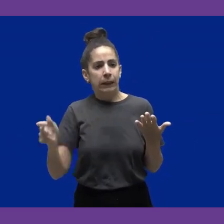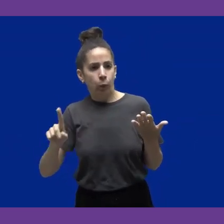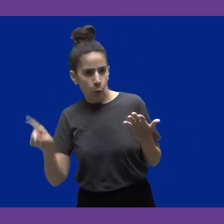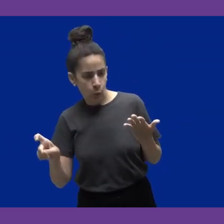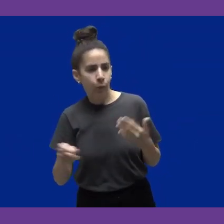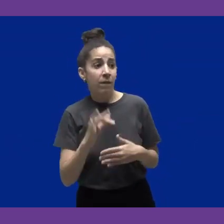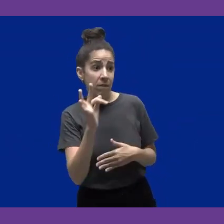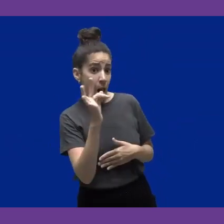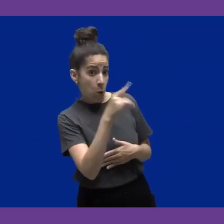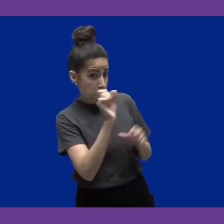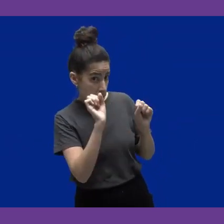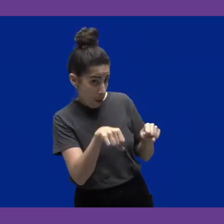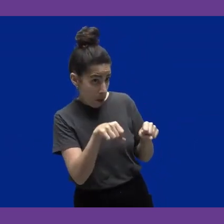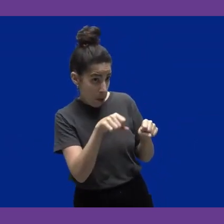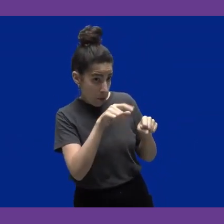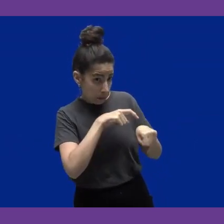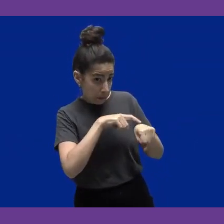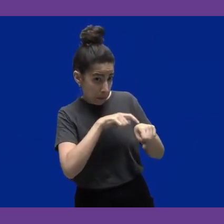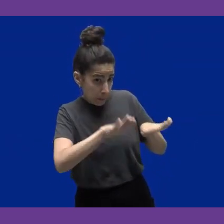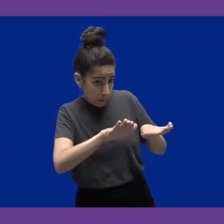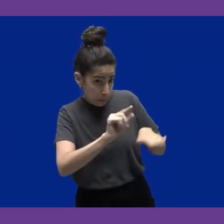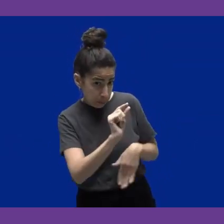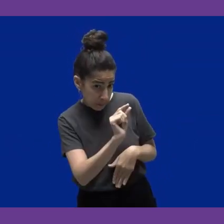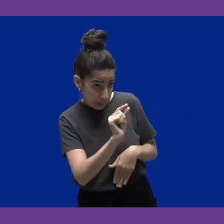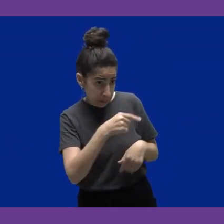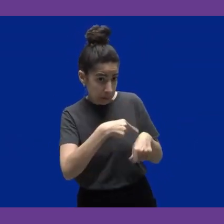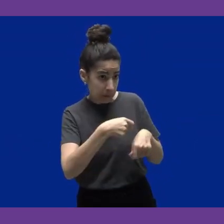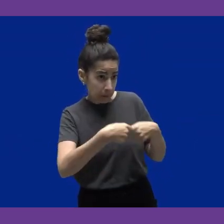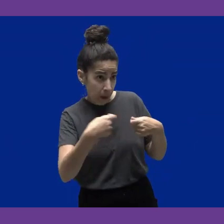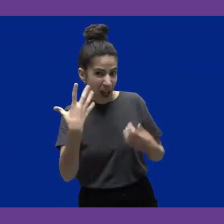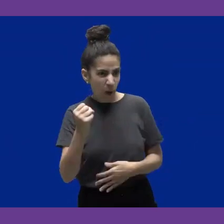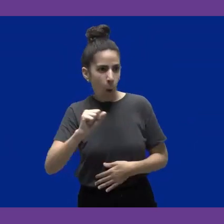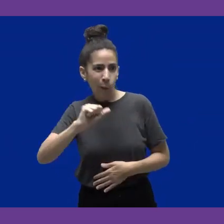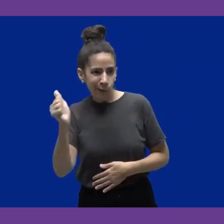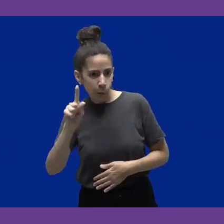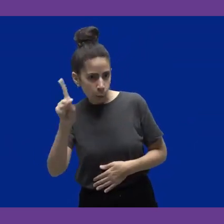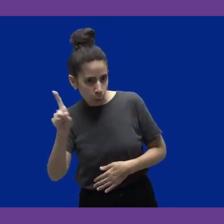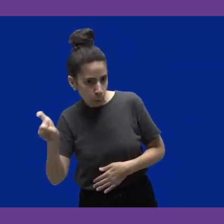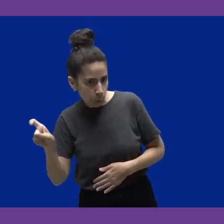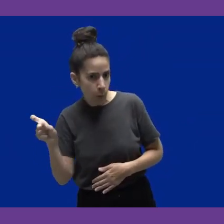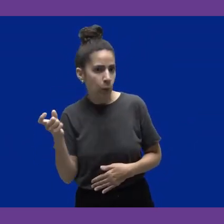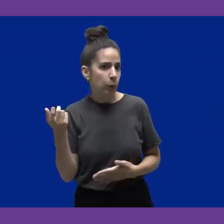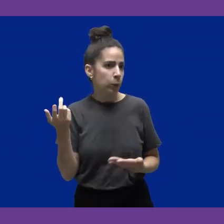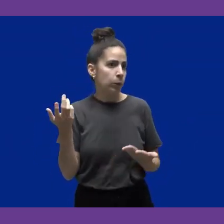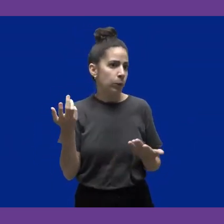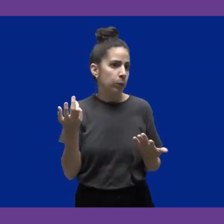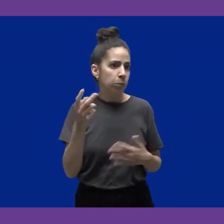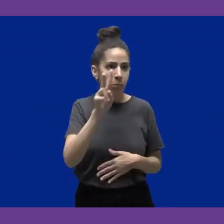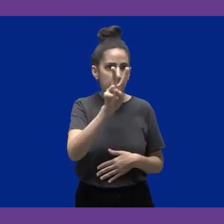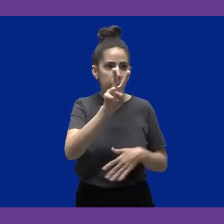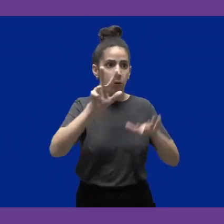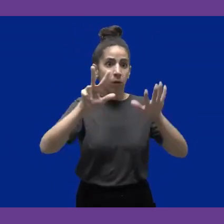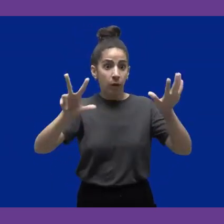participants, because we have a question about a grace period after 28th of June. What if a product is not